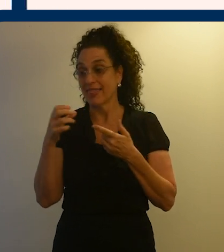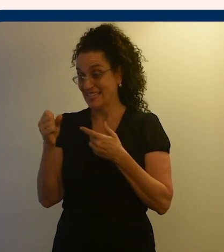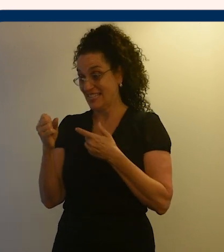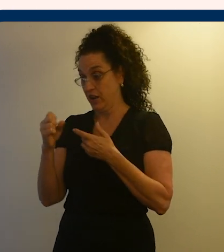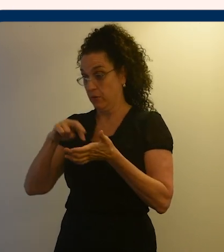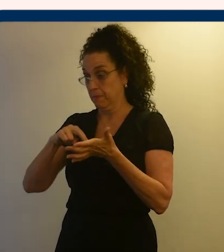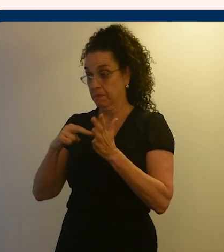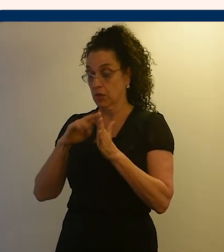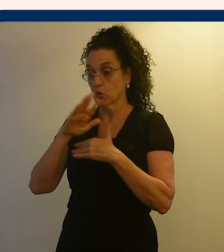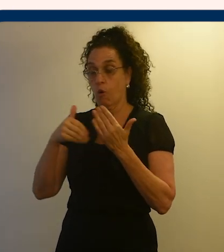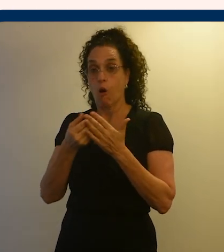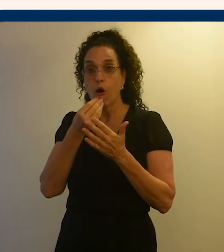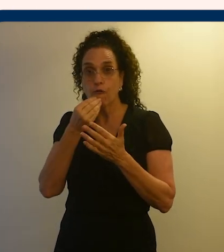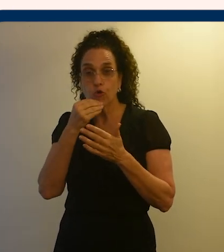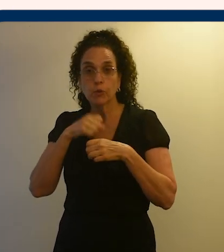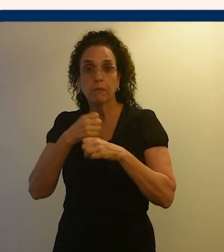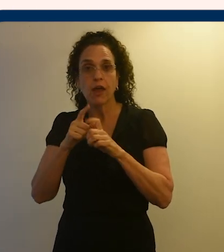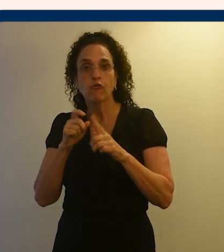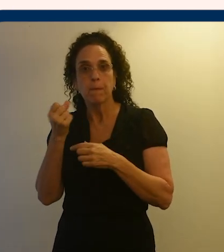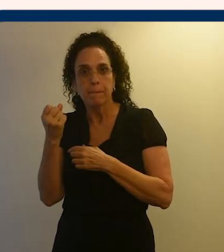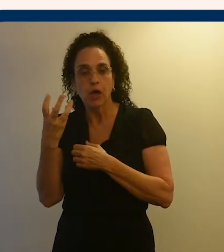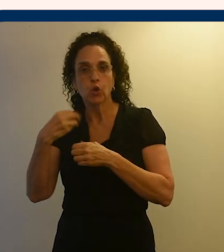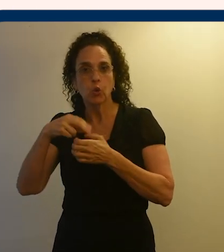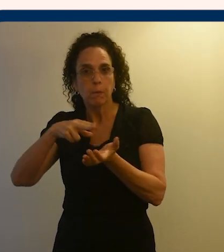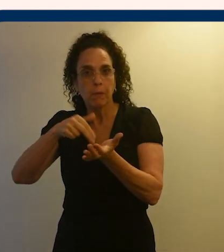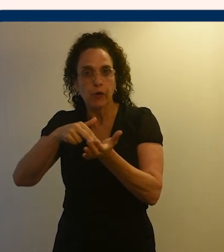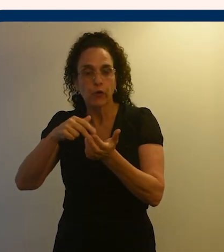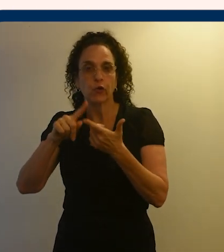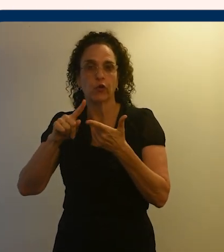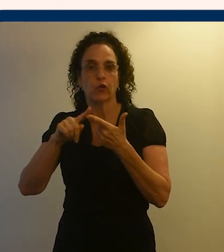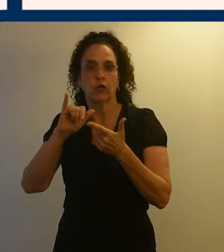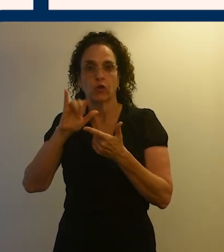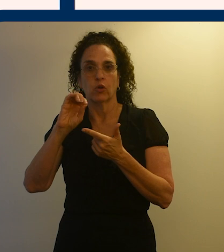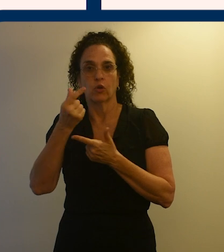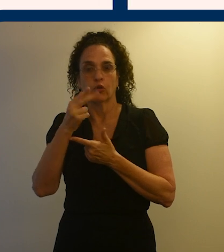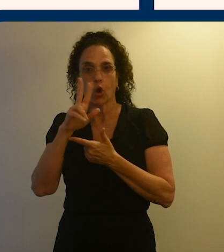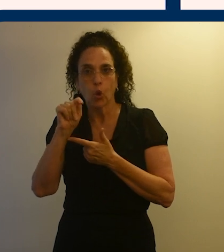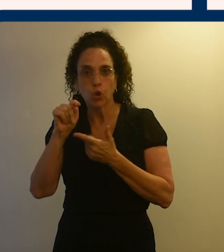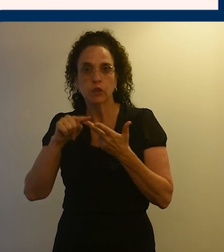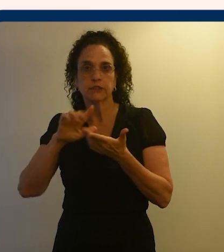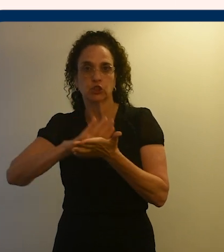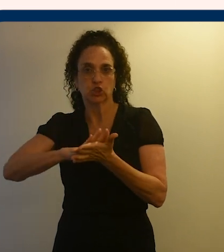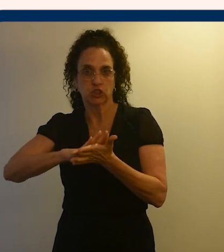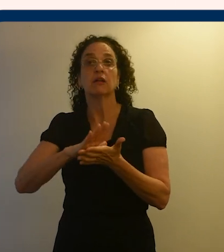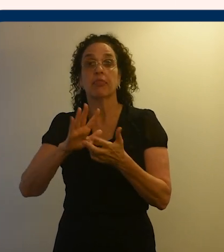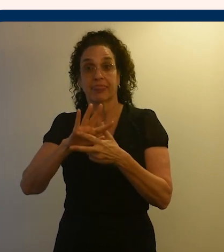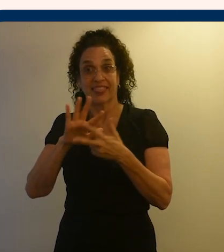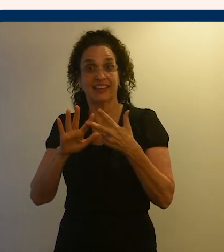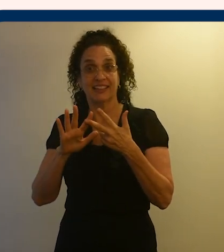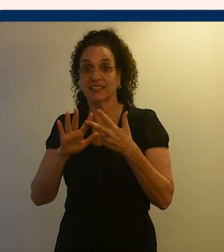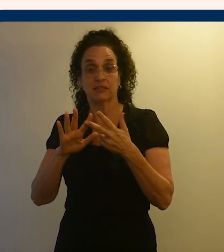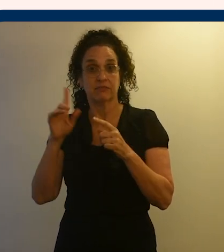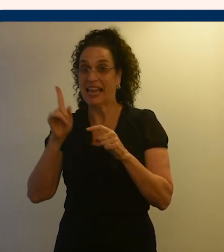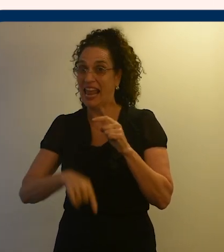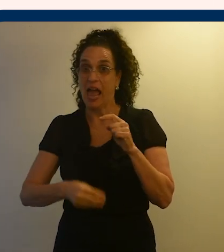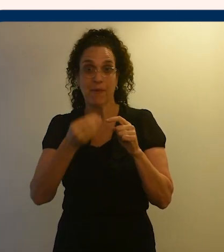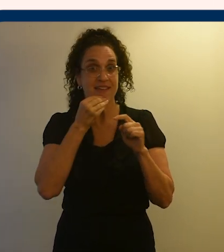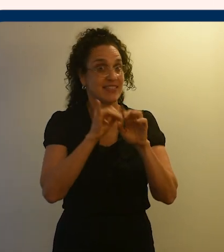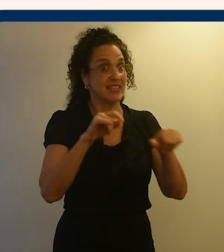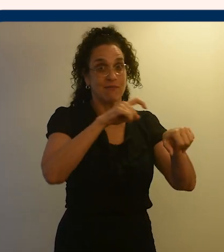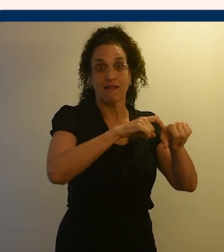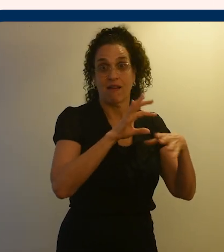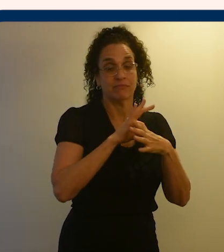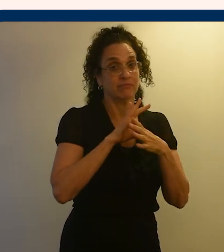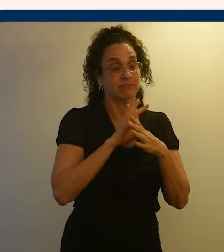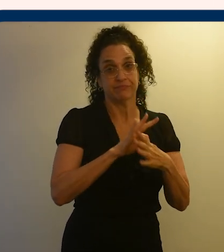milk, including butter, yogurt, and cheese. These cannot be eaten with meat.